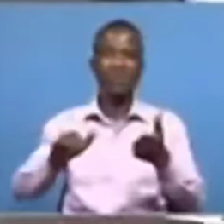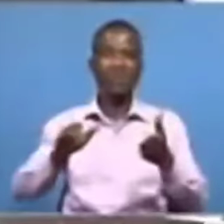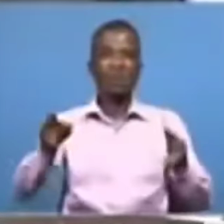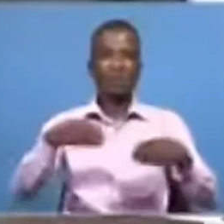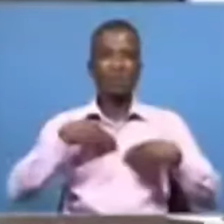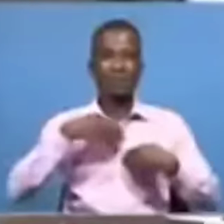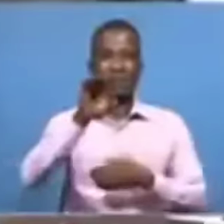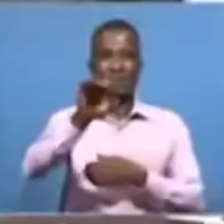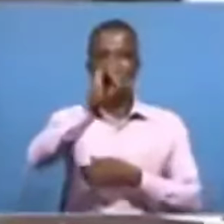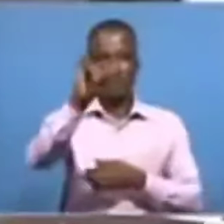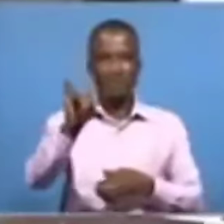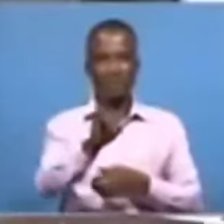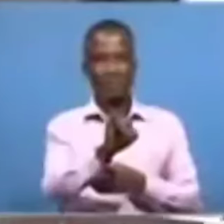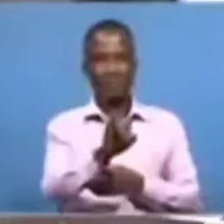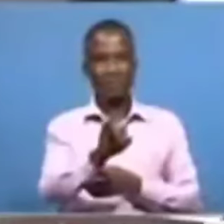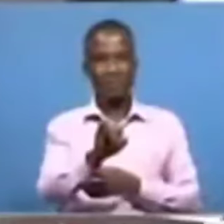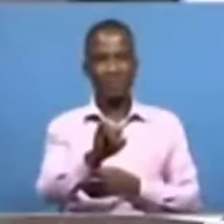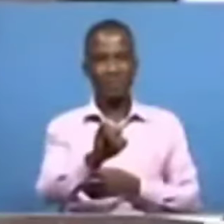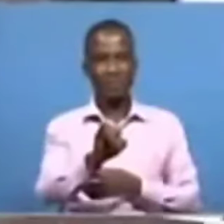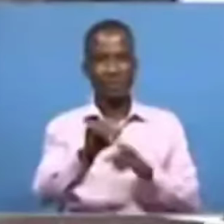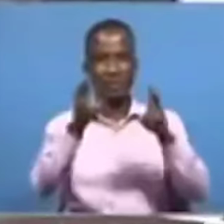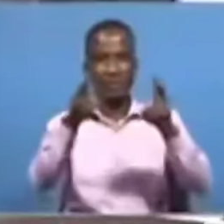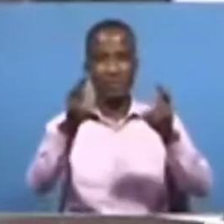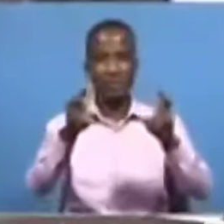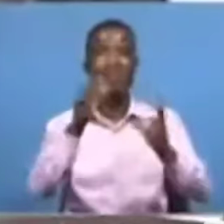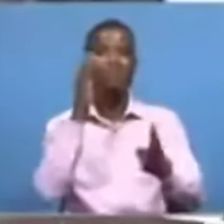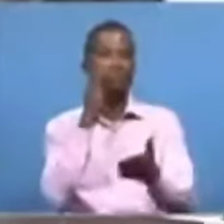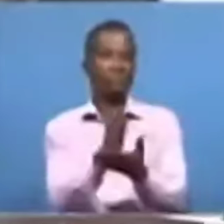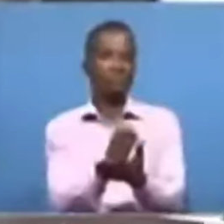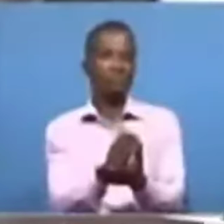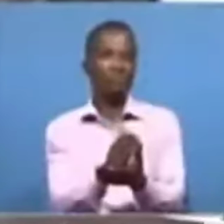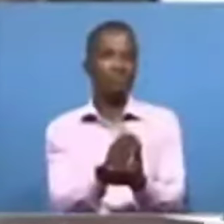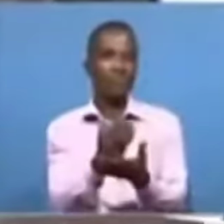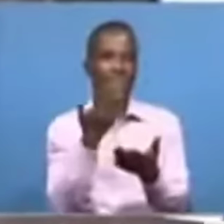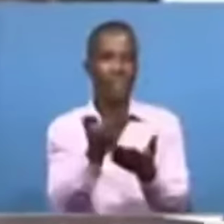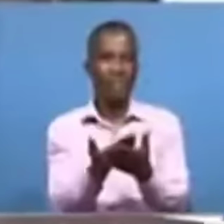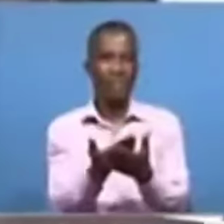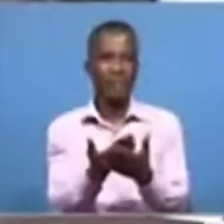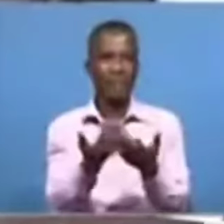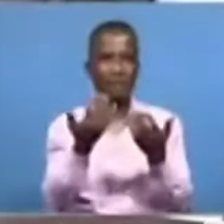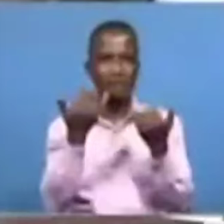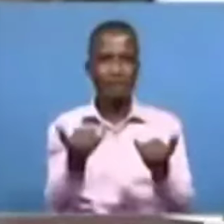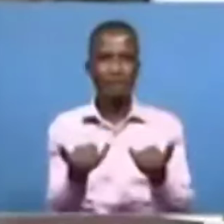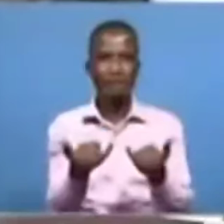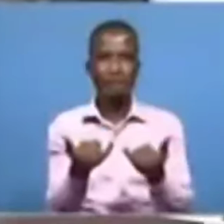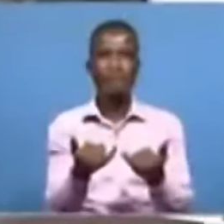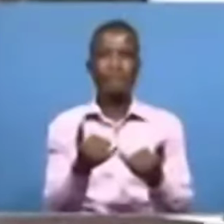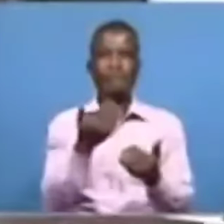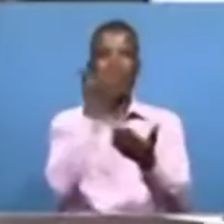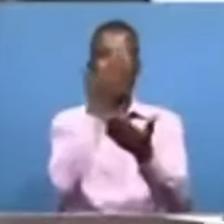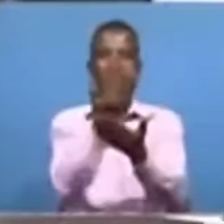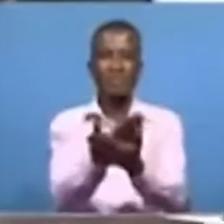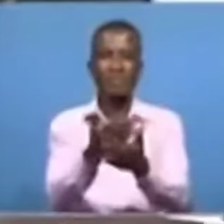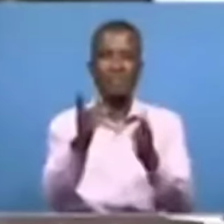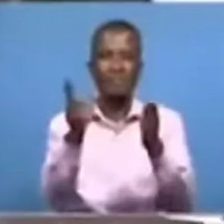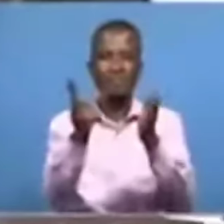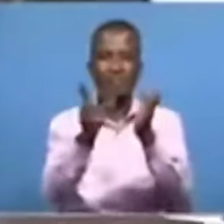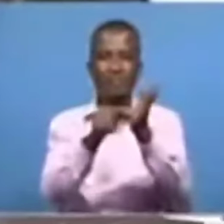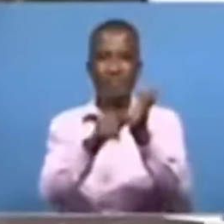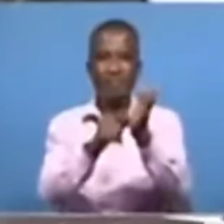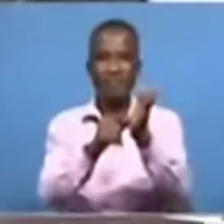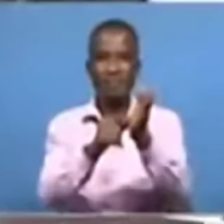lordships, and the matter will come to an end. Now, in respect of this matter, I plead with the press